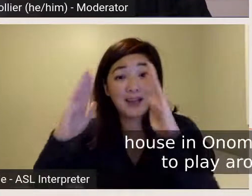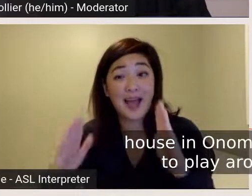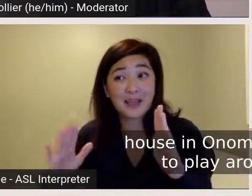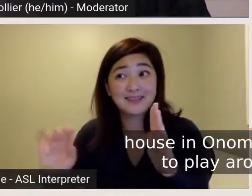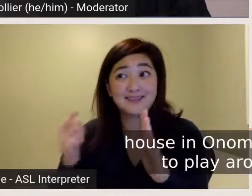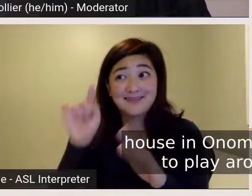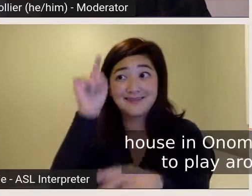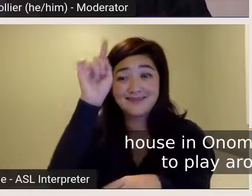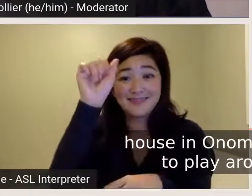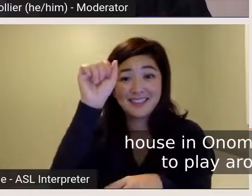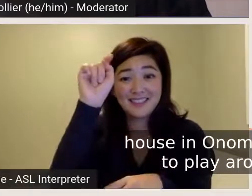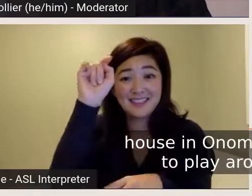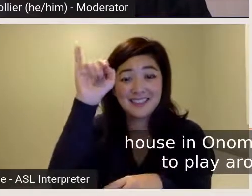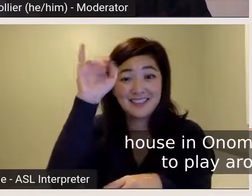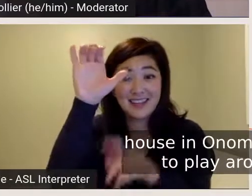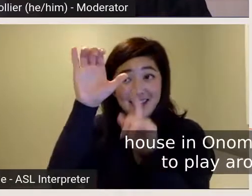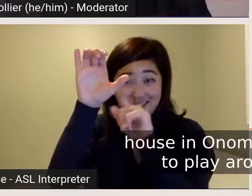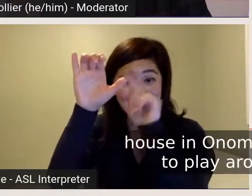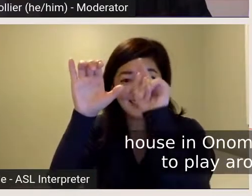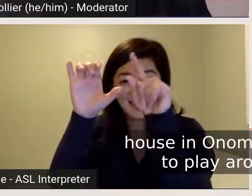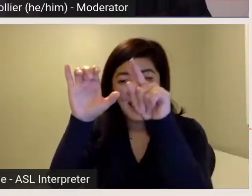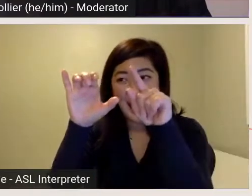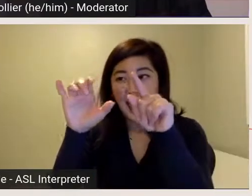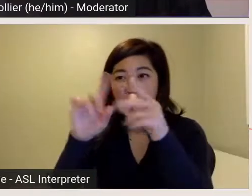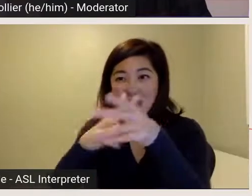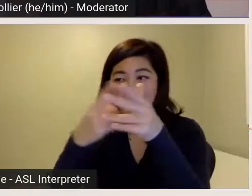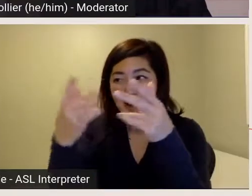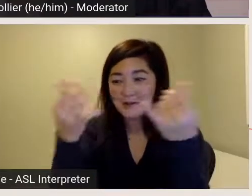in Onomichi and started to play around with it,